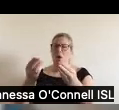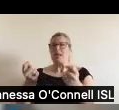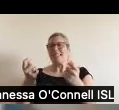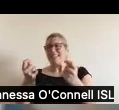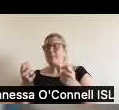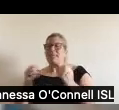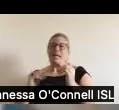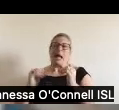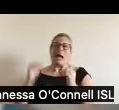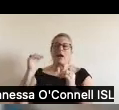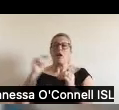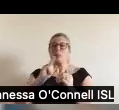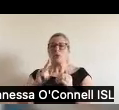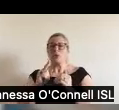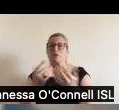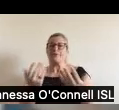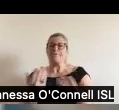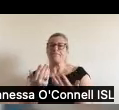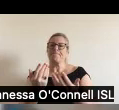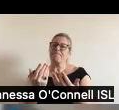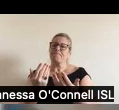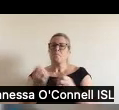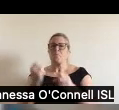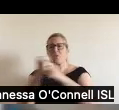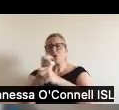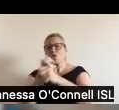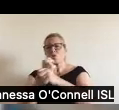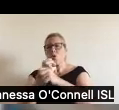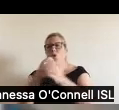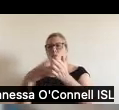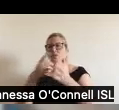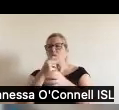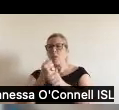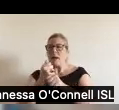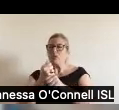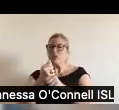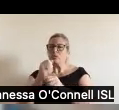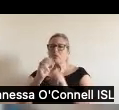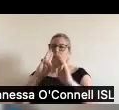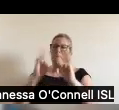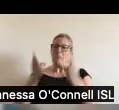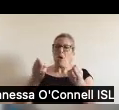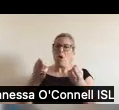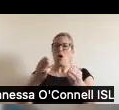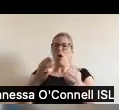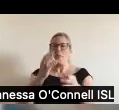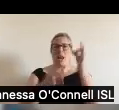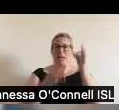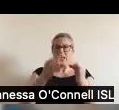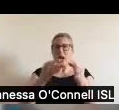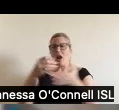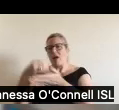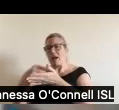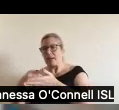But the score in terms of powers, being political power, economic power, has none like